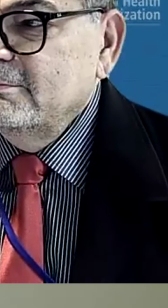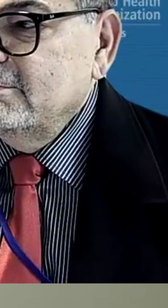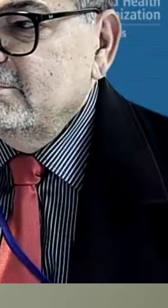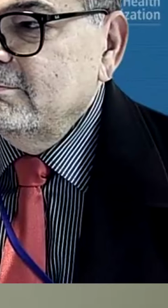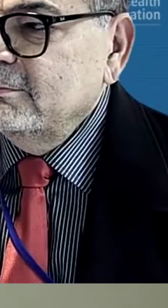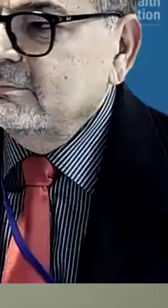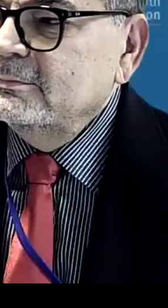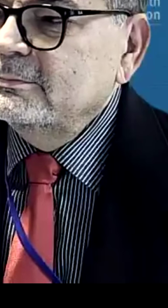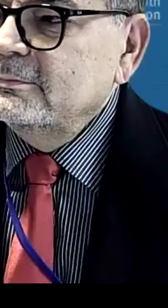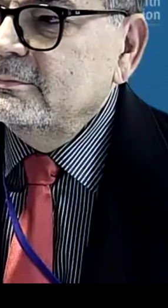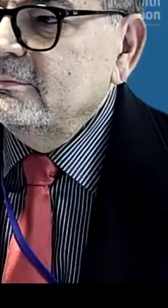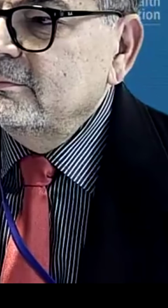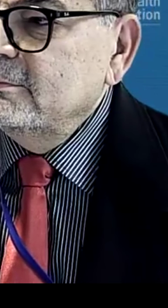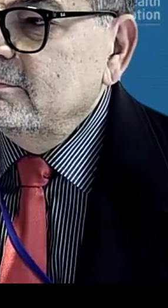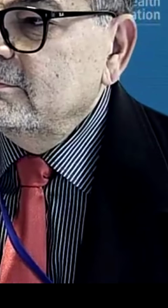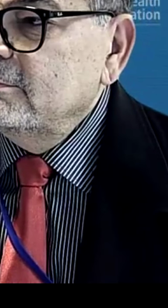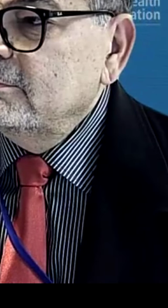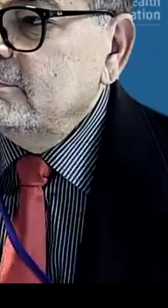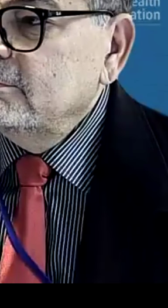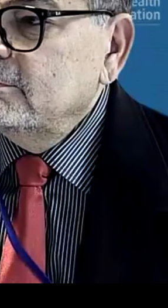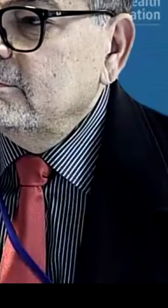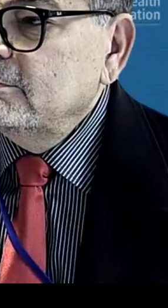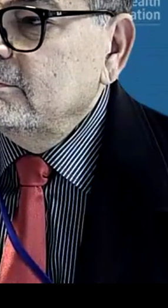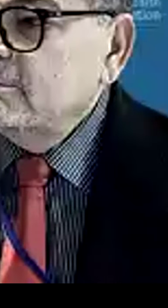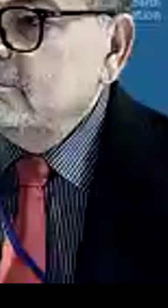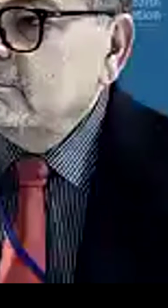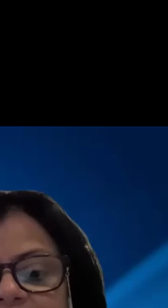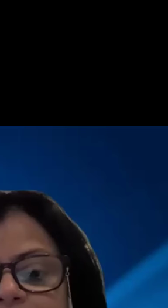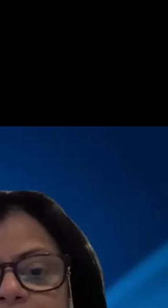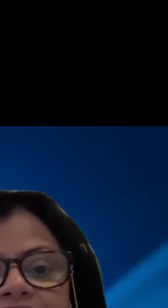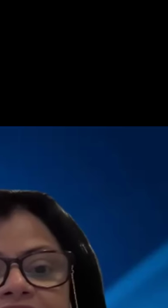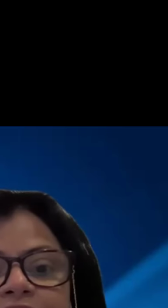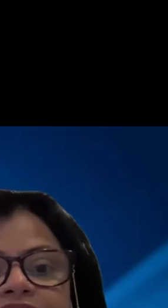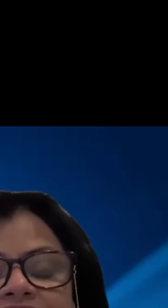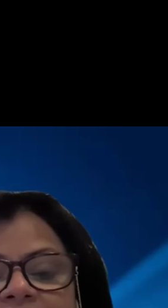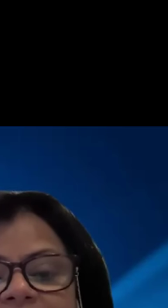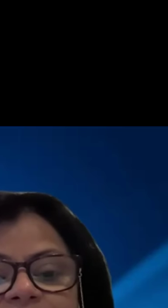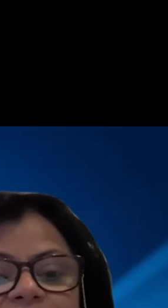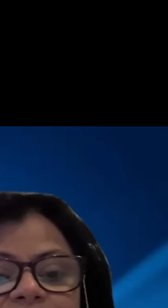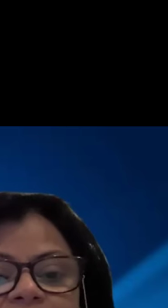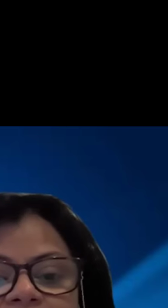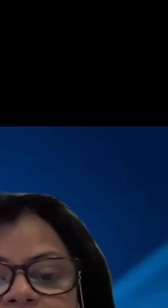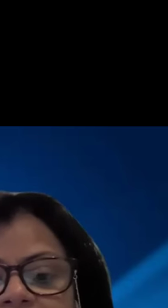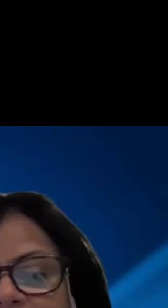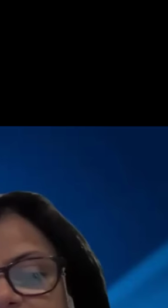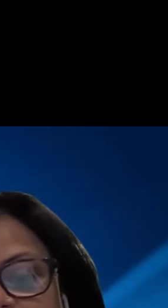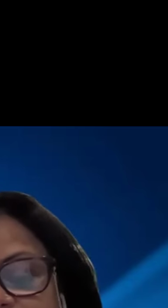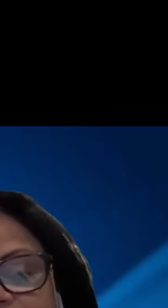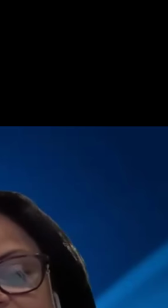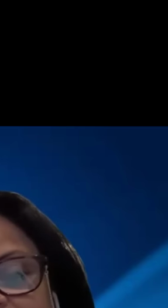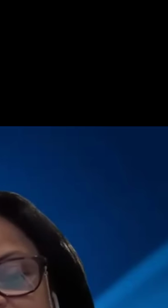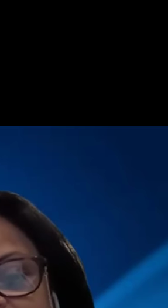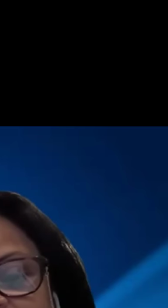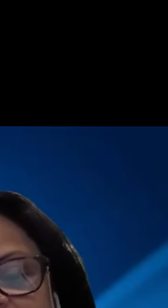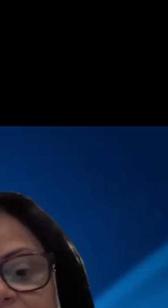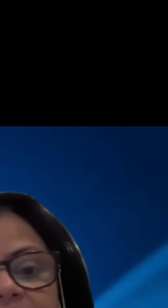Dr. Vega. So I would like to now share my presentation. I have prepared a couple of slides to make my talk